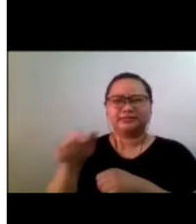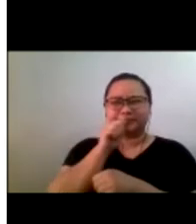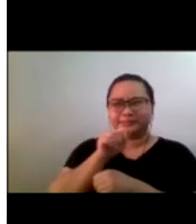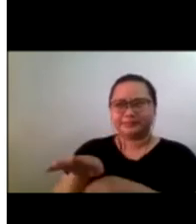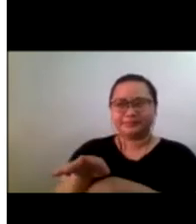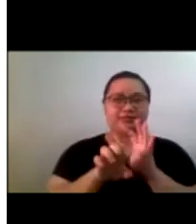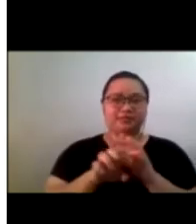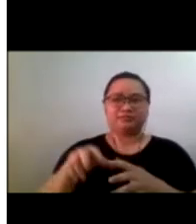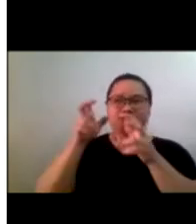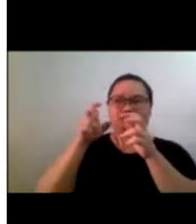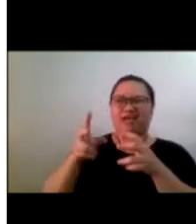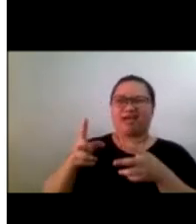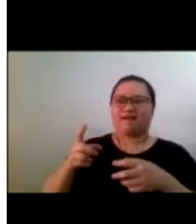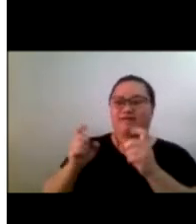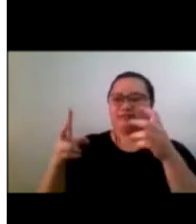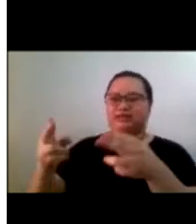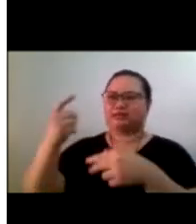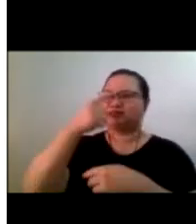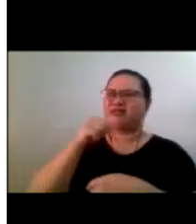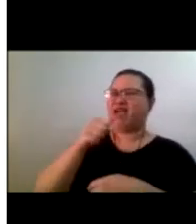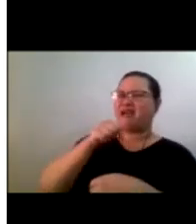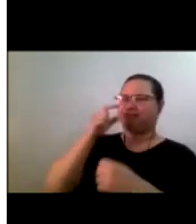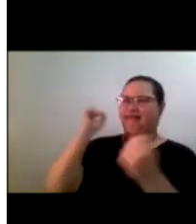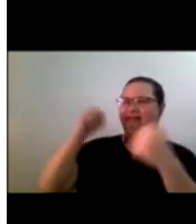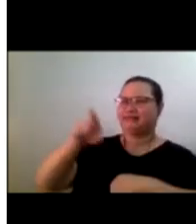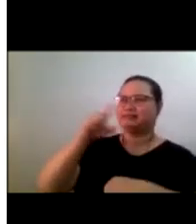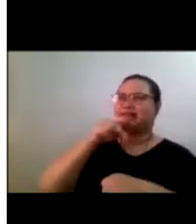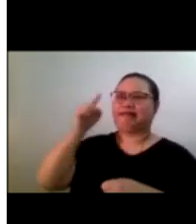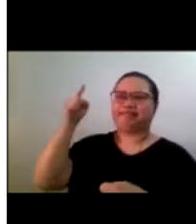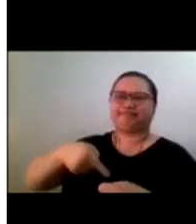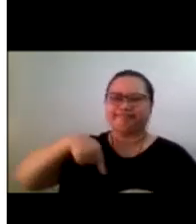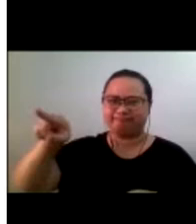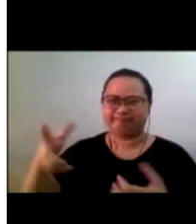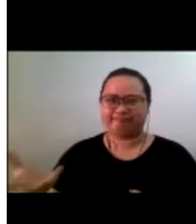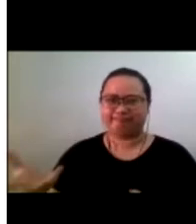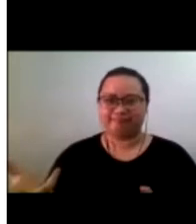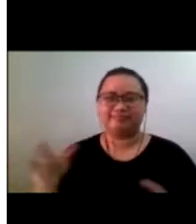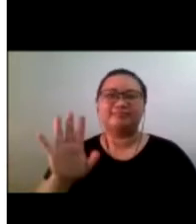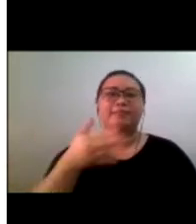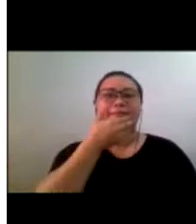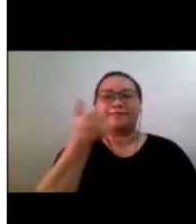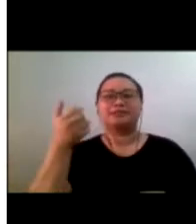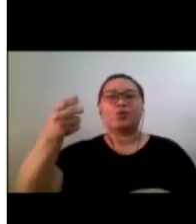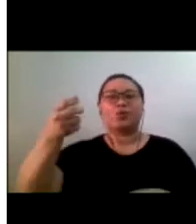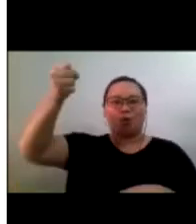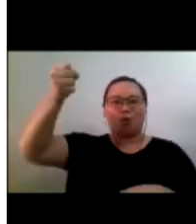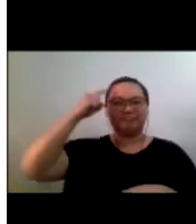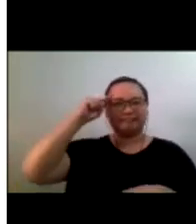is being said, part of listening first is suspending judgment.